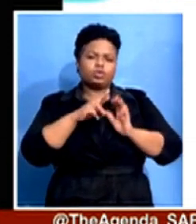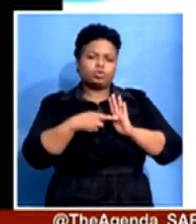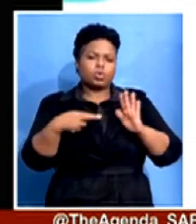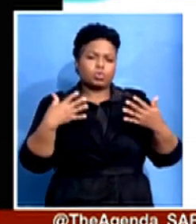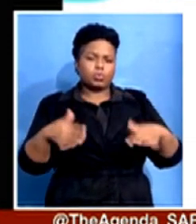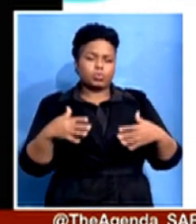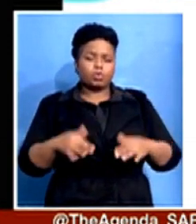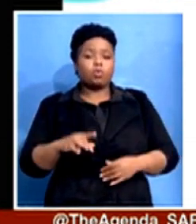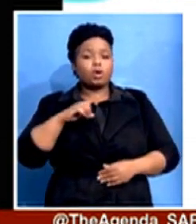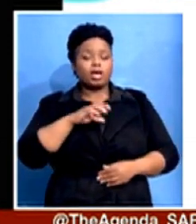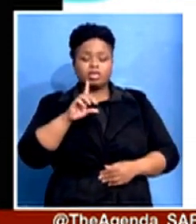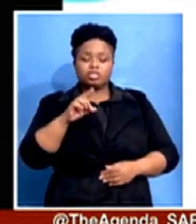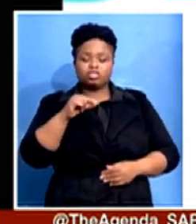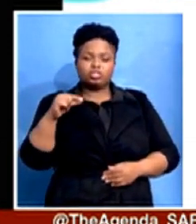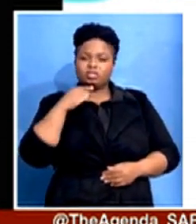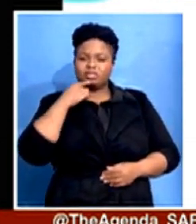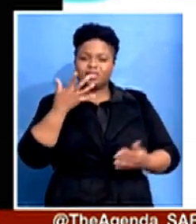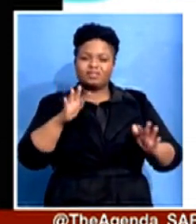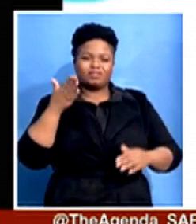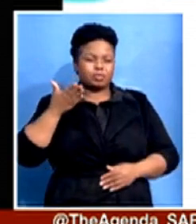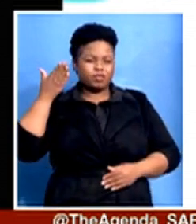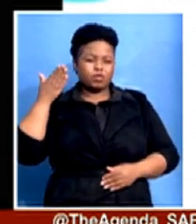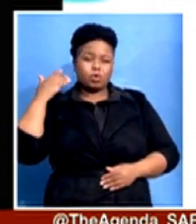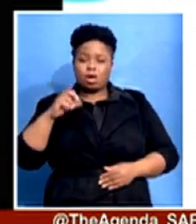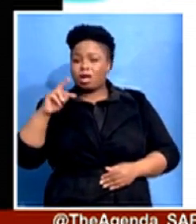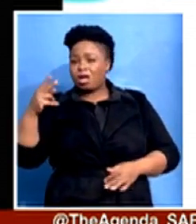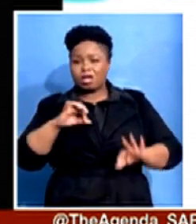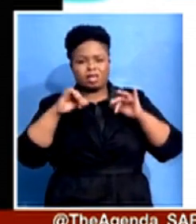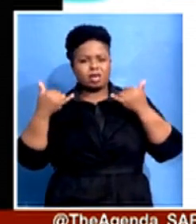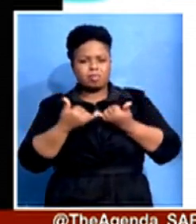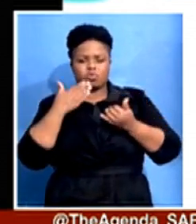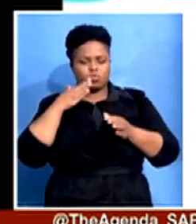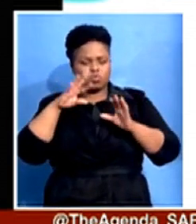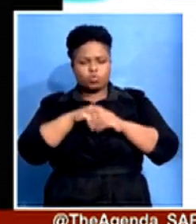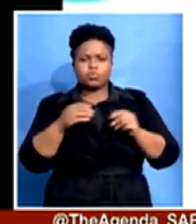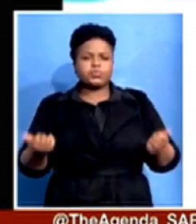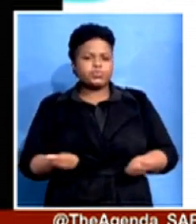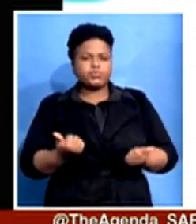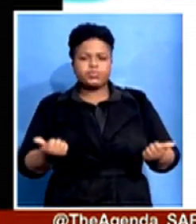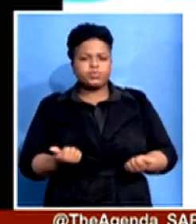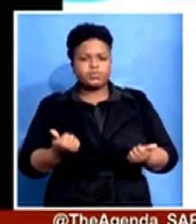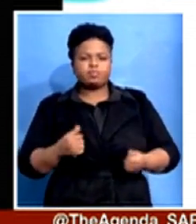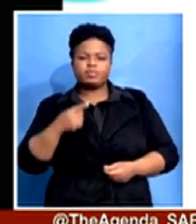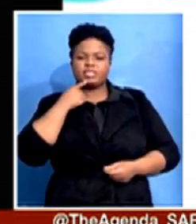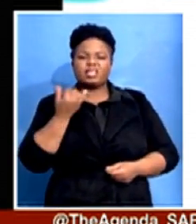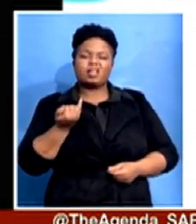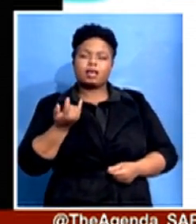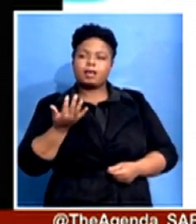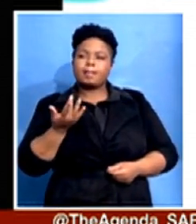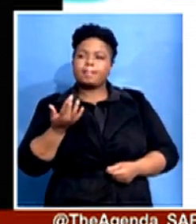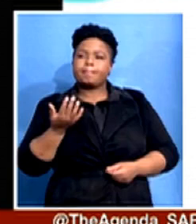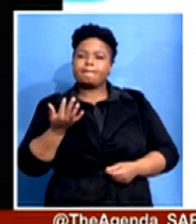have some companies that are playing a role here. There was mention of BioVac, the BioVac